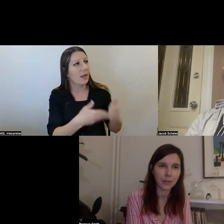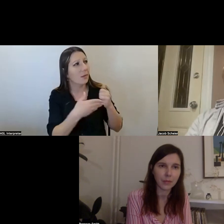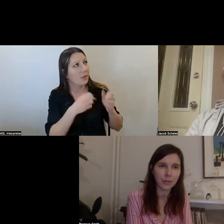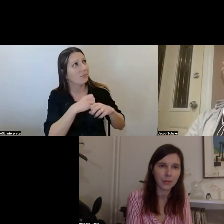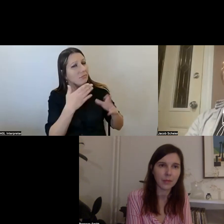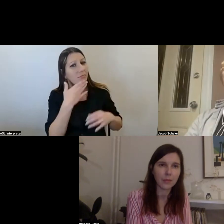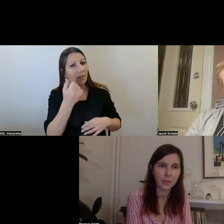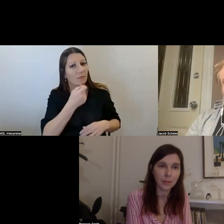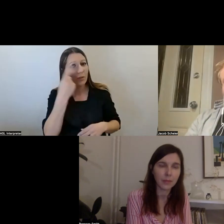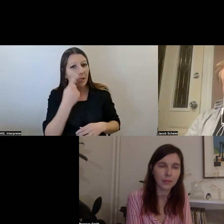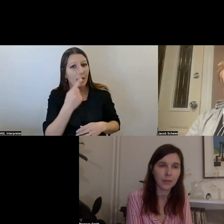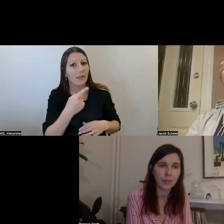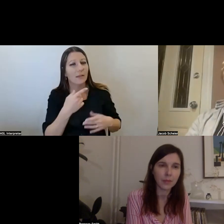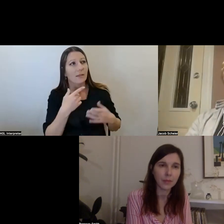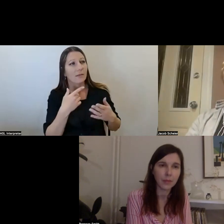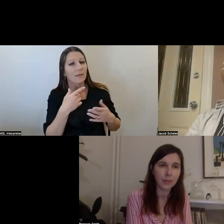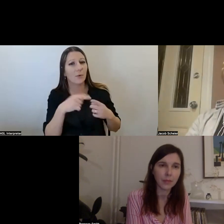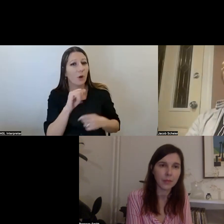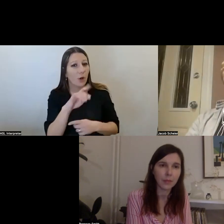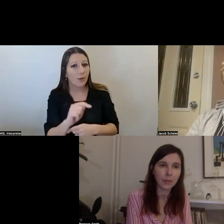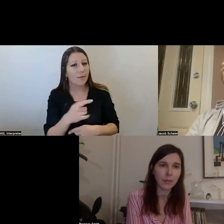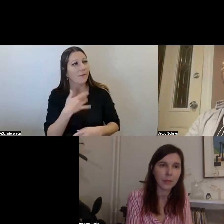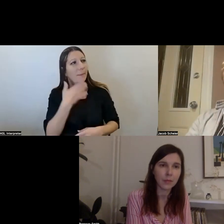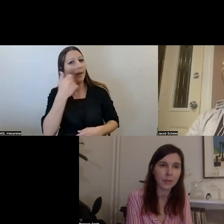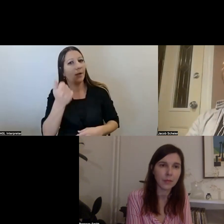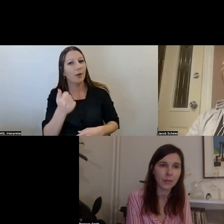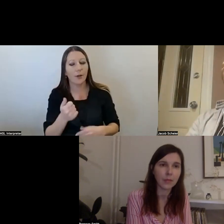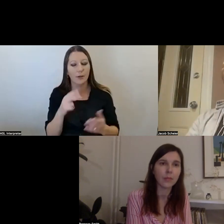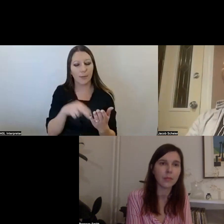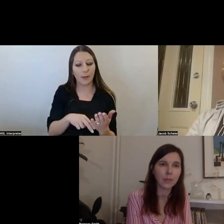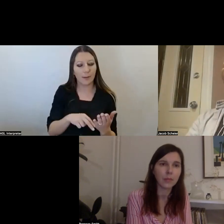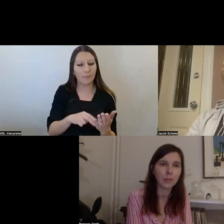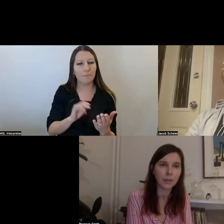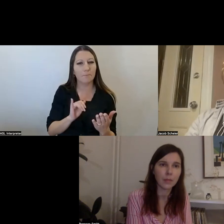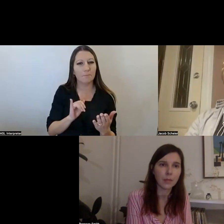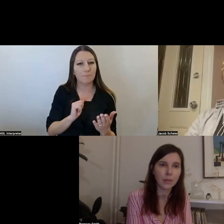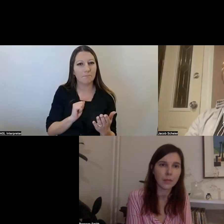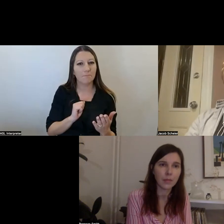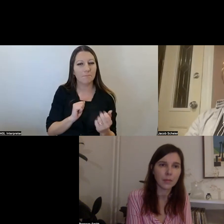less alone. And I think that was actually what got me into writing poems in the first place,